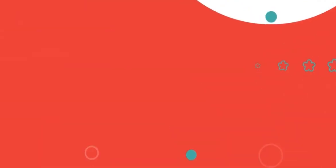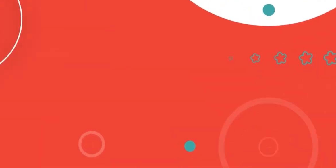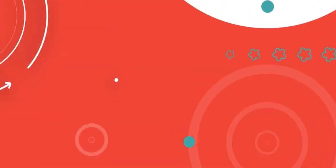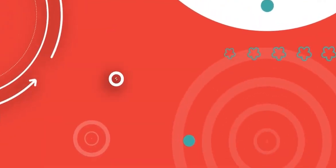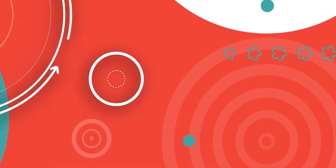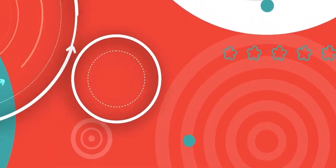rele',